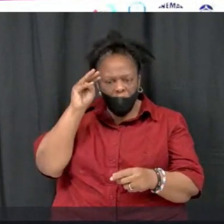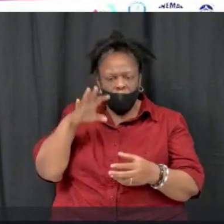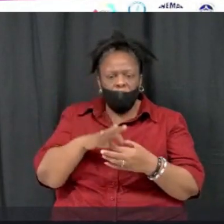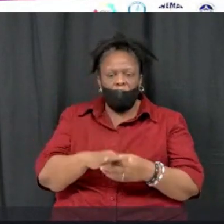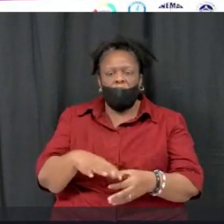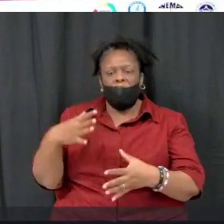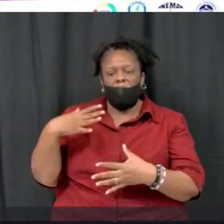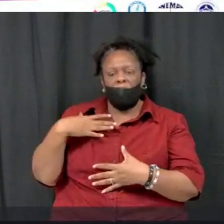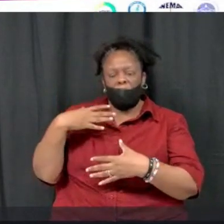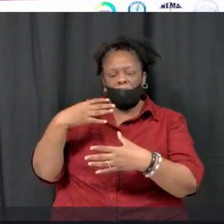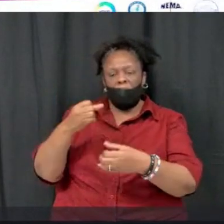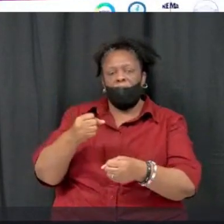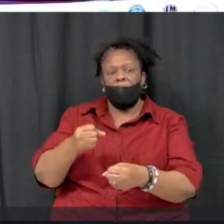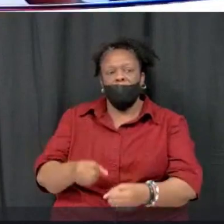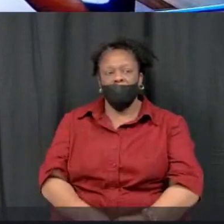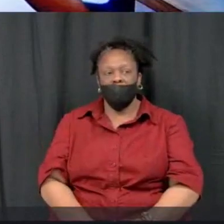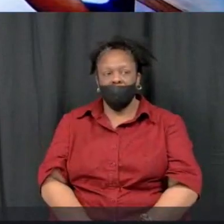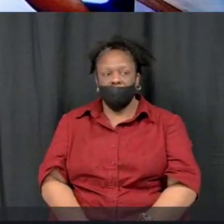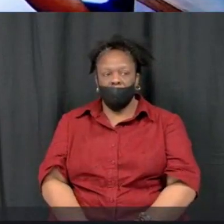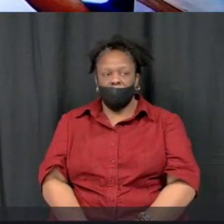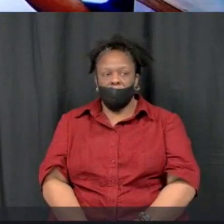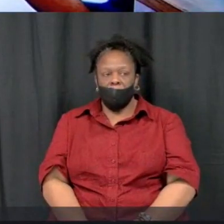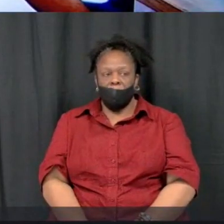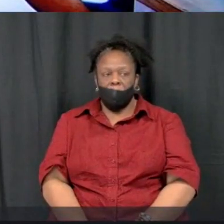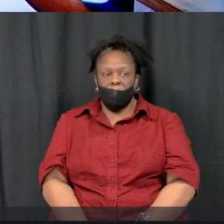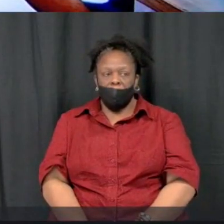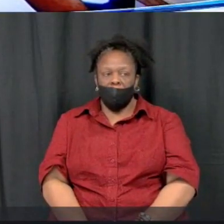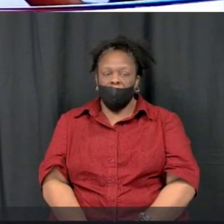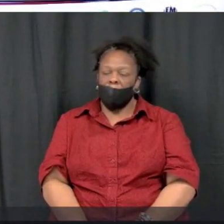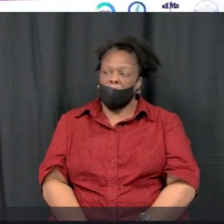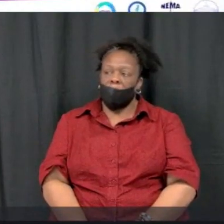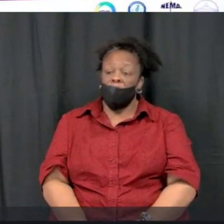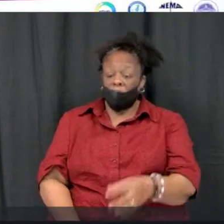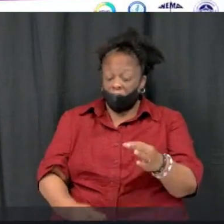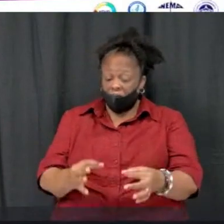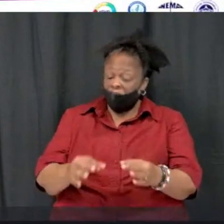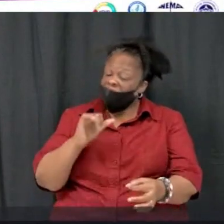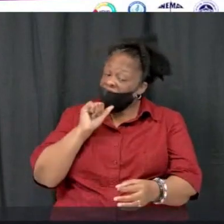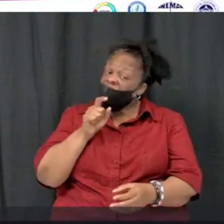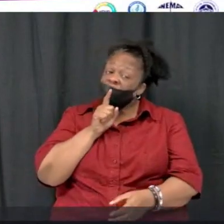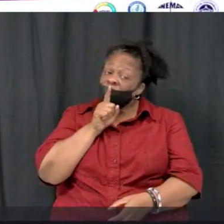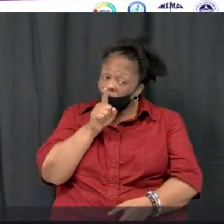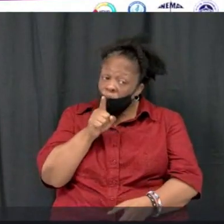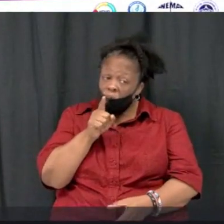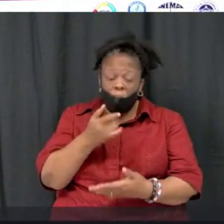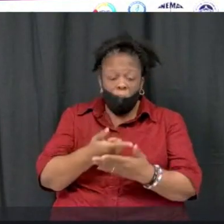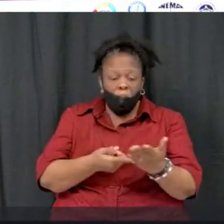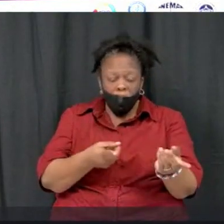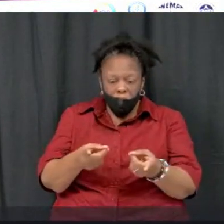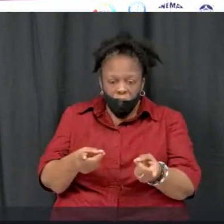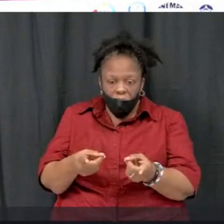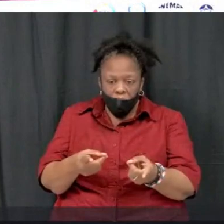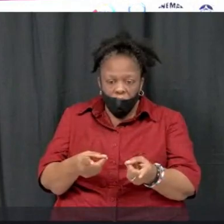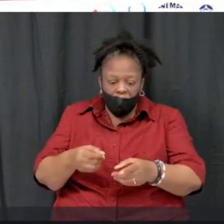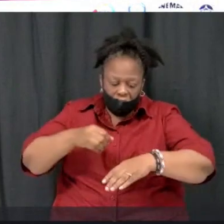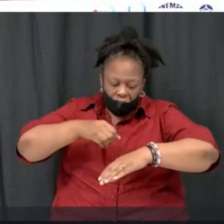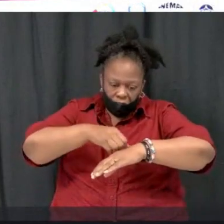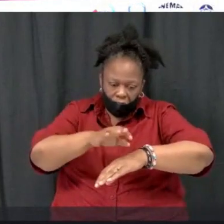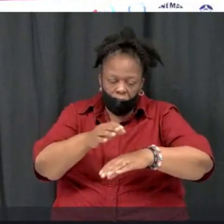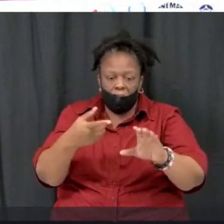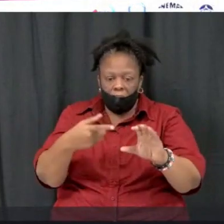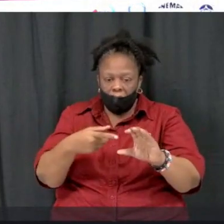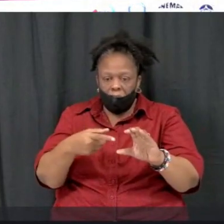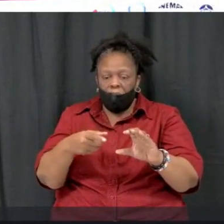with that. So for our smaller and medium-sized members who are unsure, we've sent out an email to you, giving you